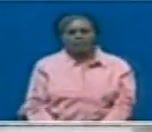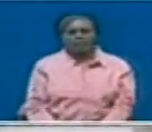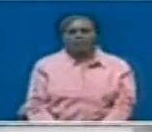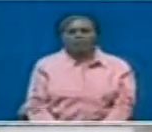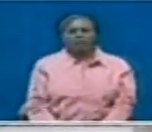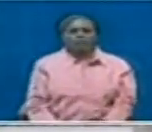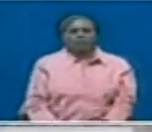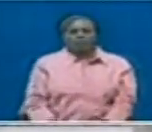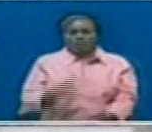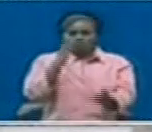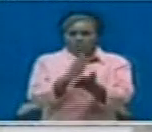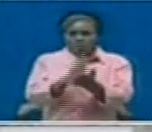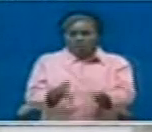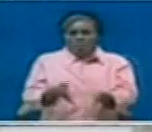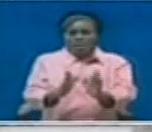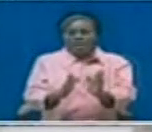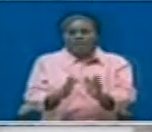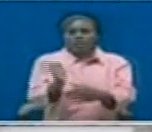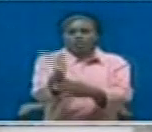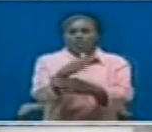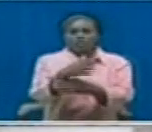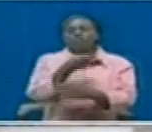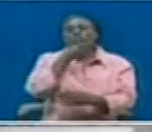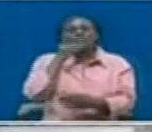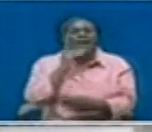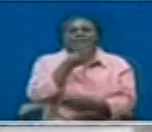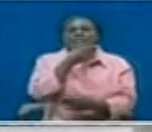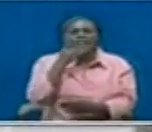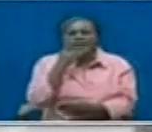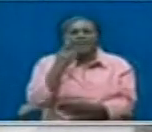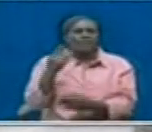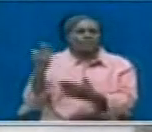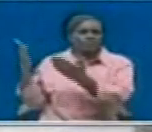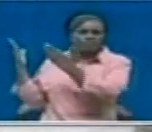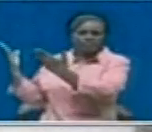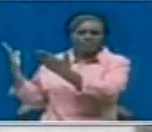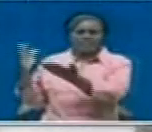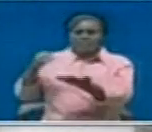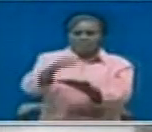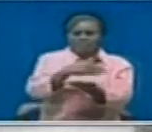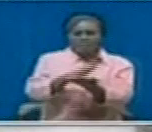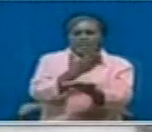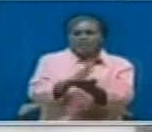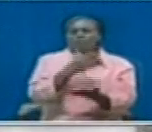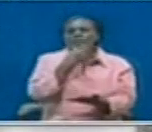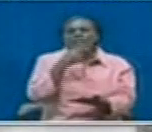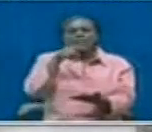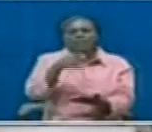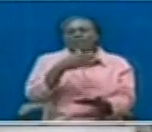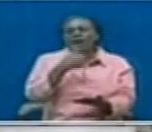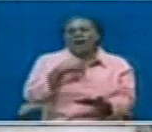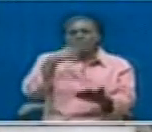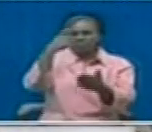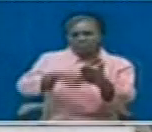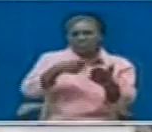the sure way of making an income from fishing is to dry each day's haul. Middlemen, who don't always offer the best prices